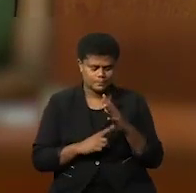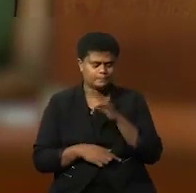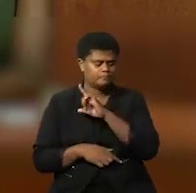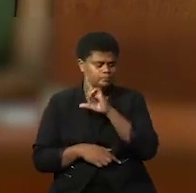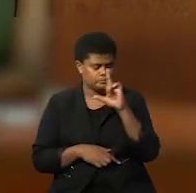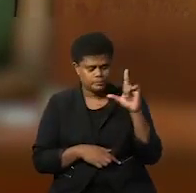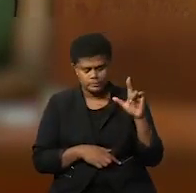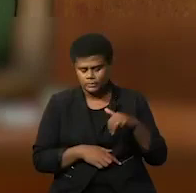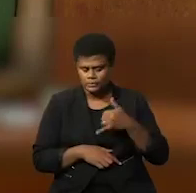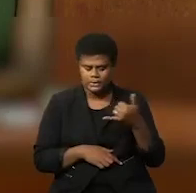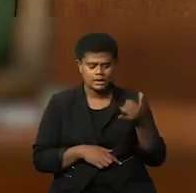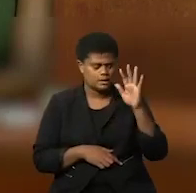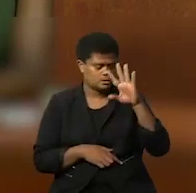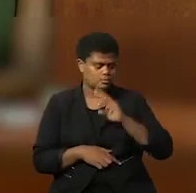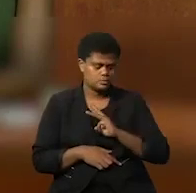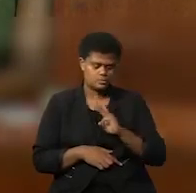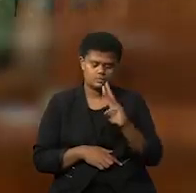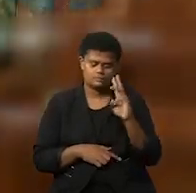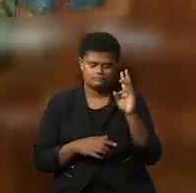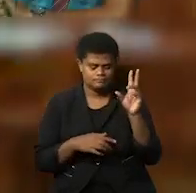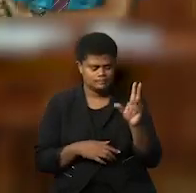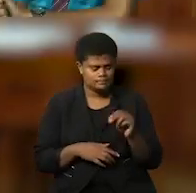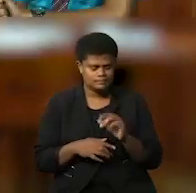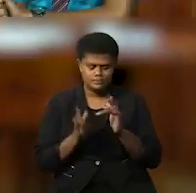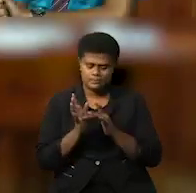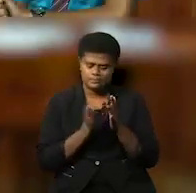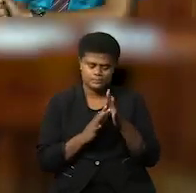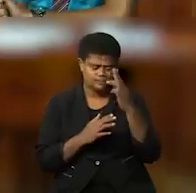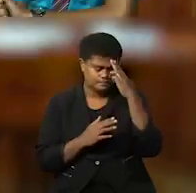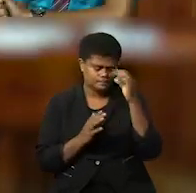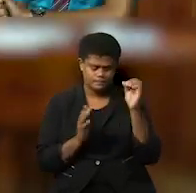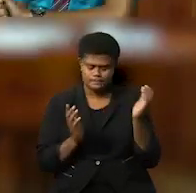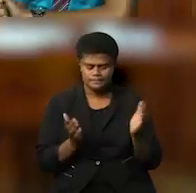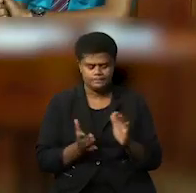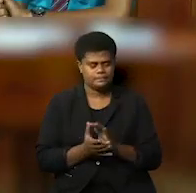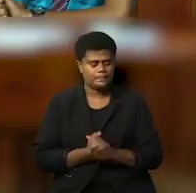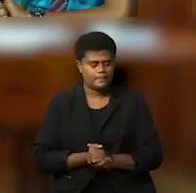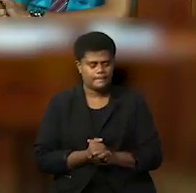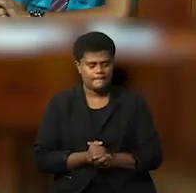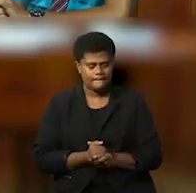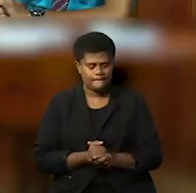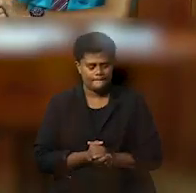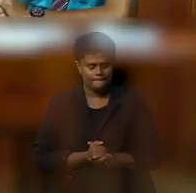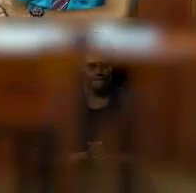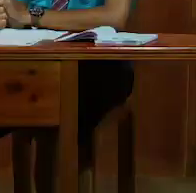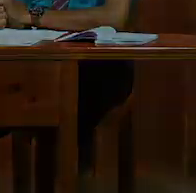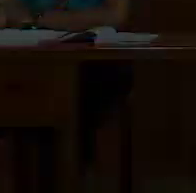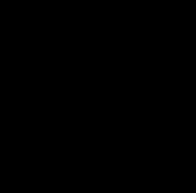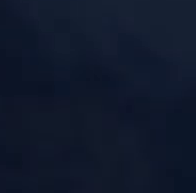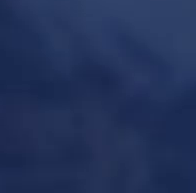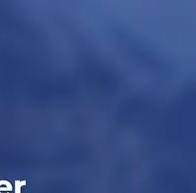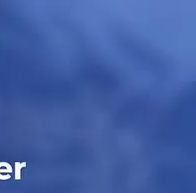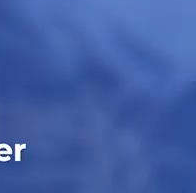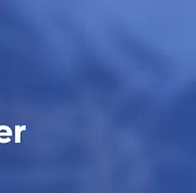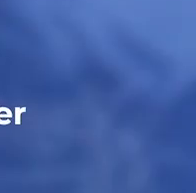coming. And Lord, may your will be done in us, is our prayer in Jesus' name. Amen. Amen.